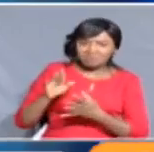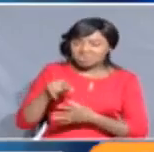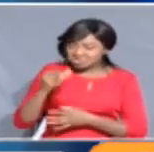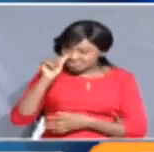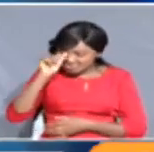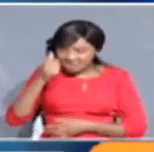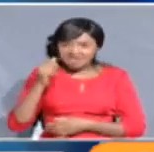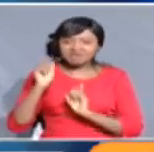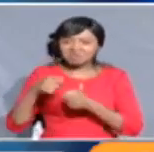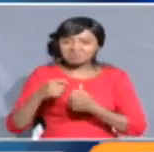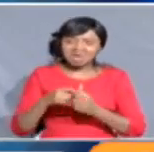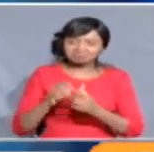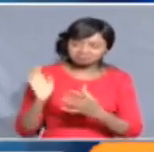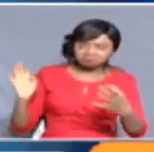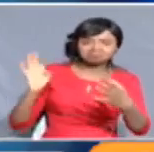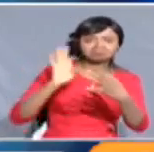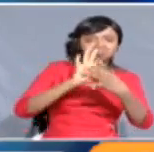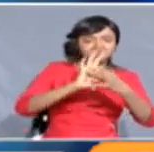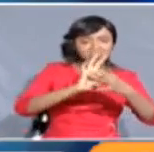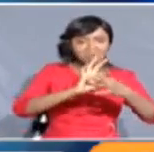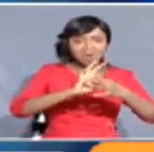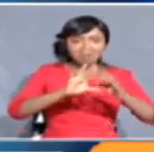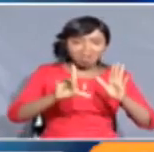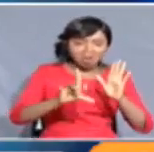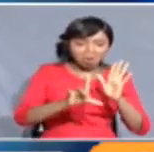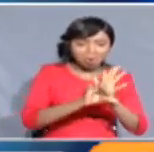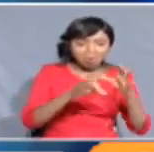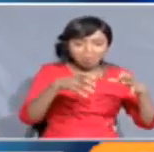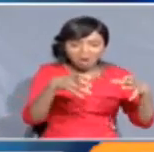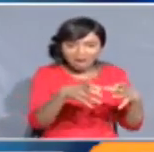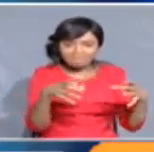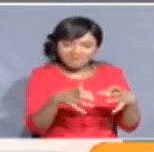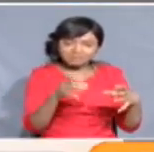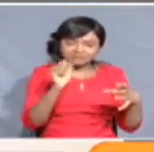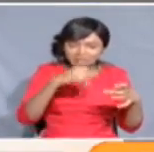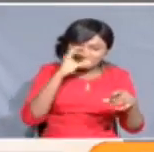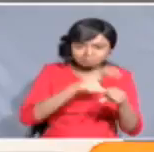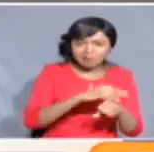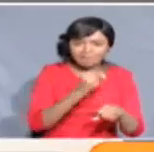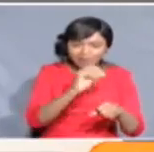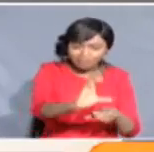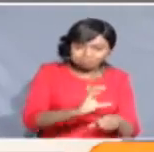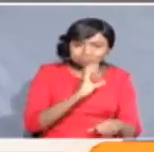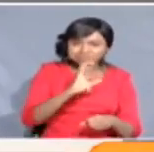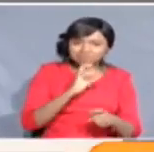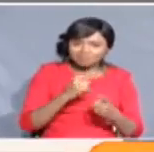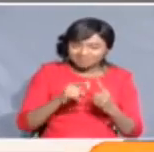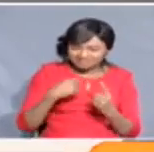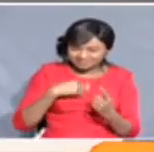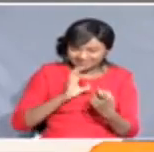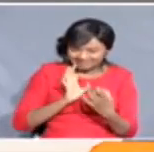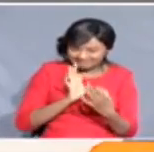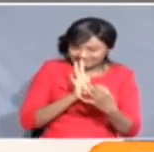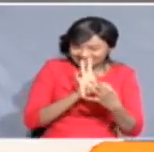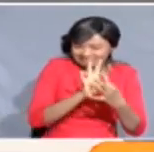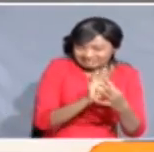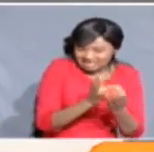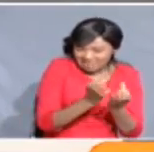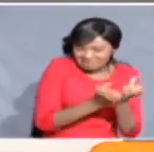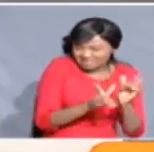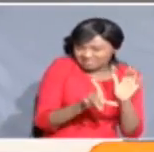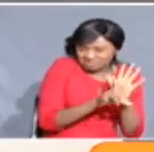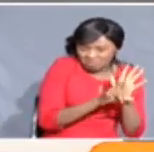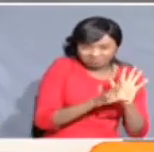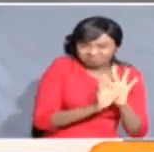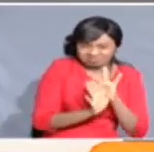these really big law firms where you'll get a lot of money doing corporate law, but my heart was not in corporate law. And they told me, oh, you don't